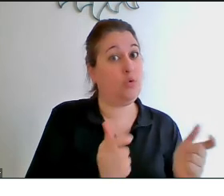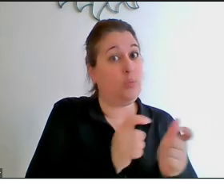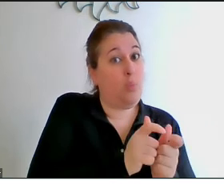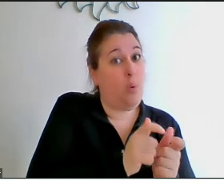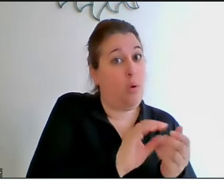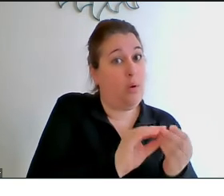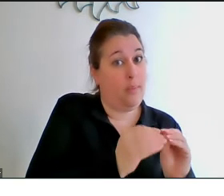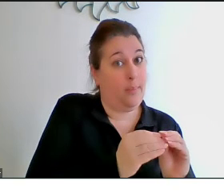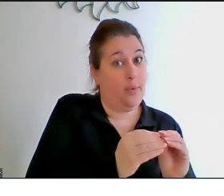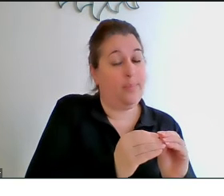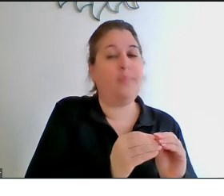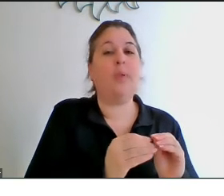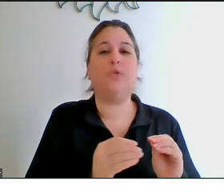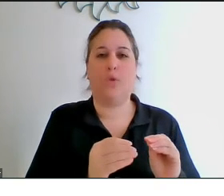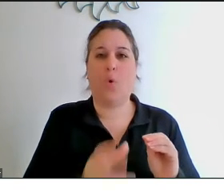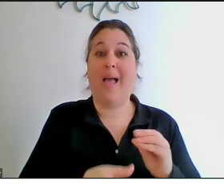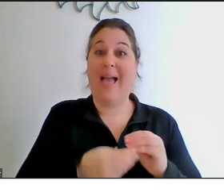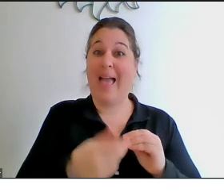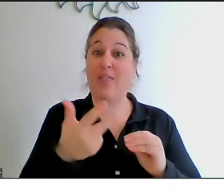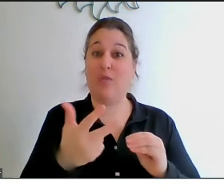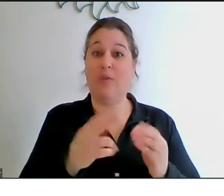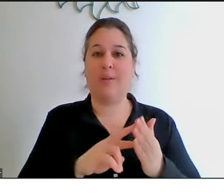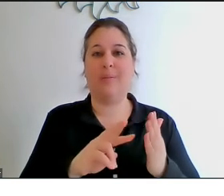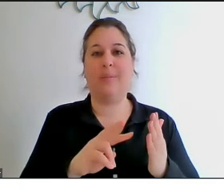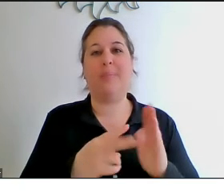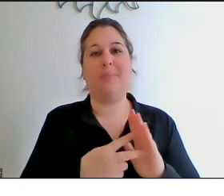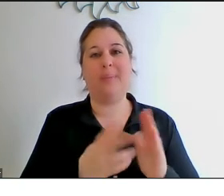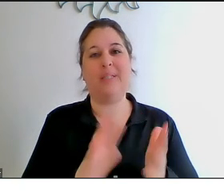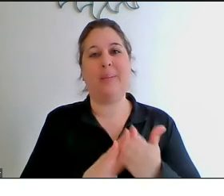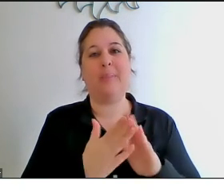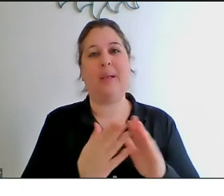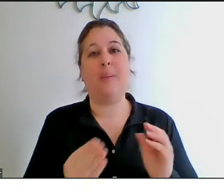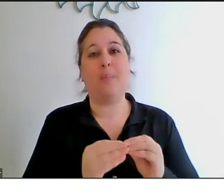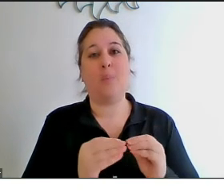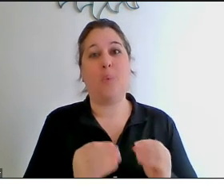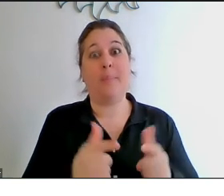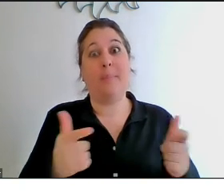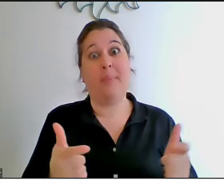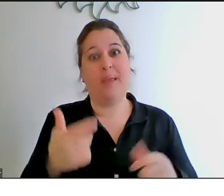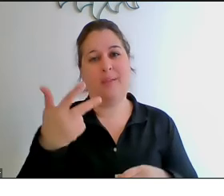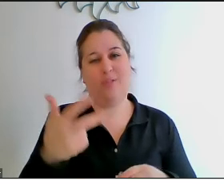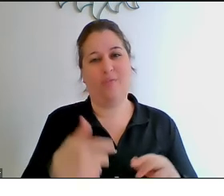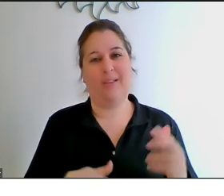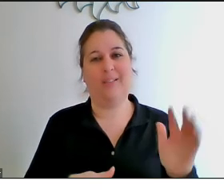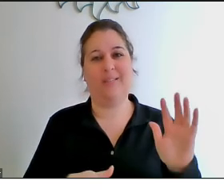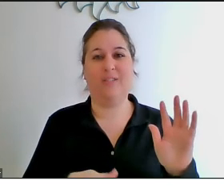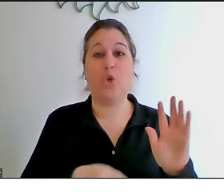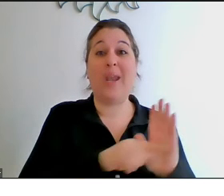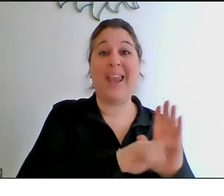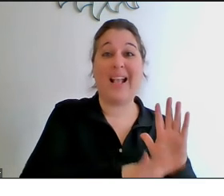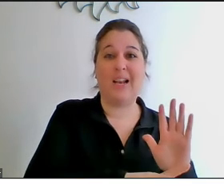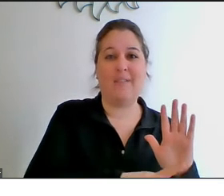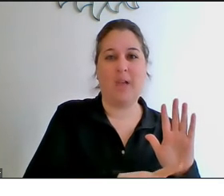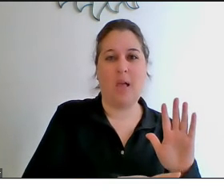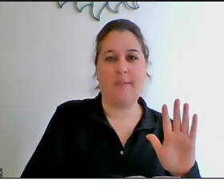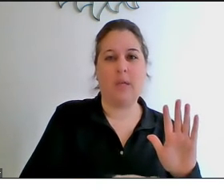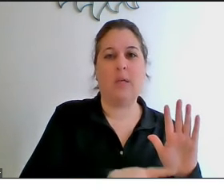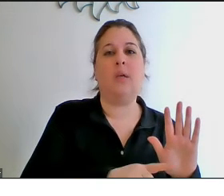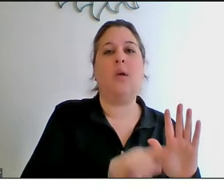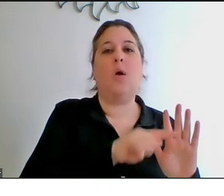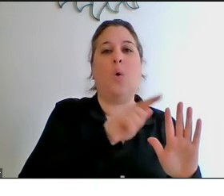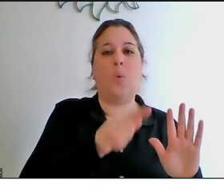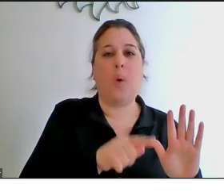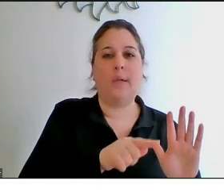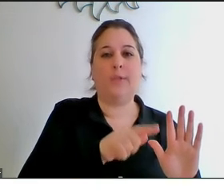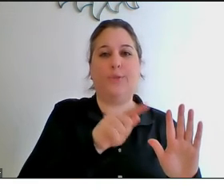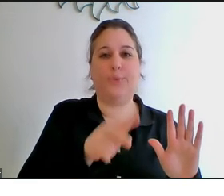get smaller. Okay, so if I'm going to go to the right, I'm going to go to the right 3. 1, 2, 3. This is